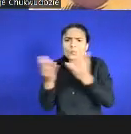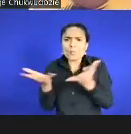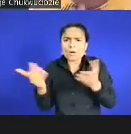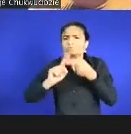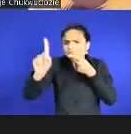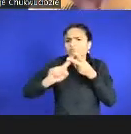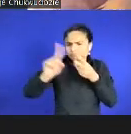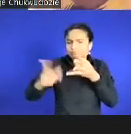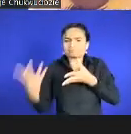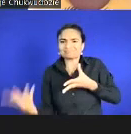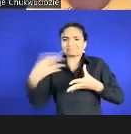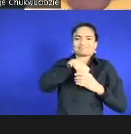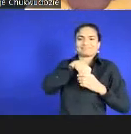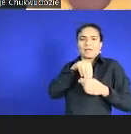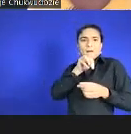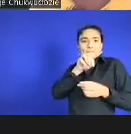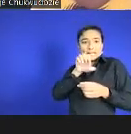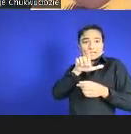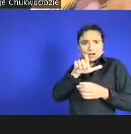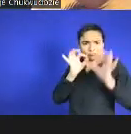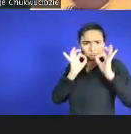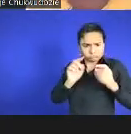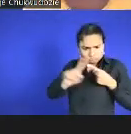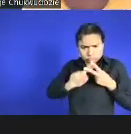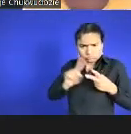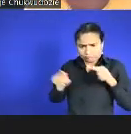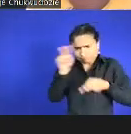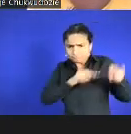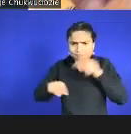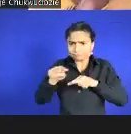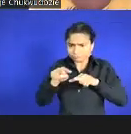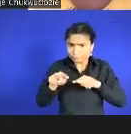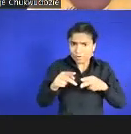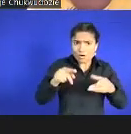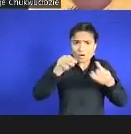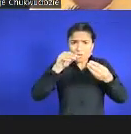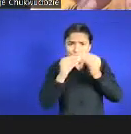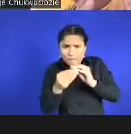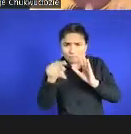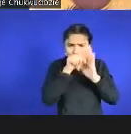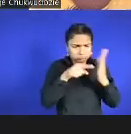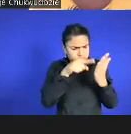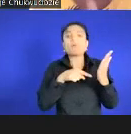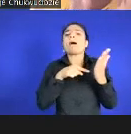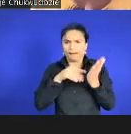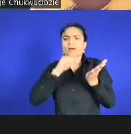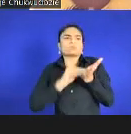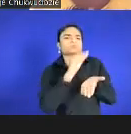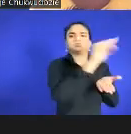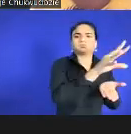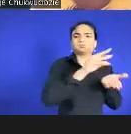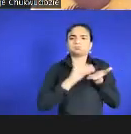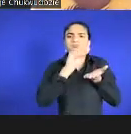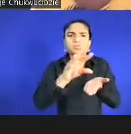respond to, and then report on it. Community engagement efforts. It's important to ensure that the